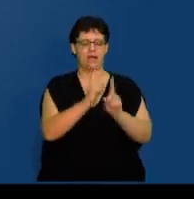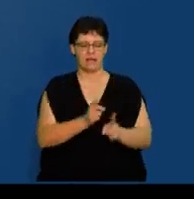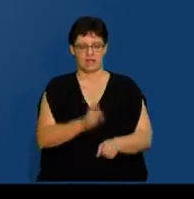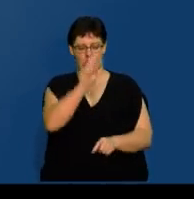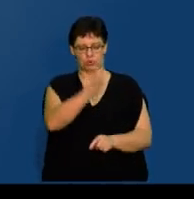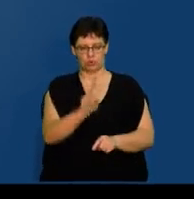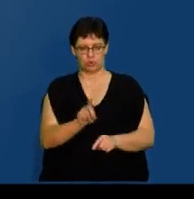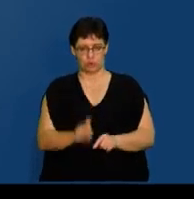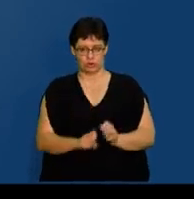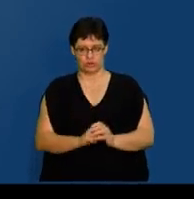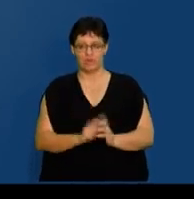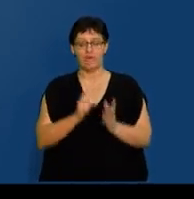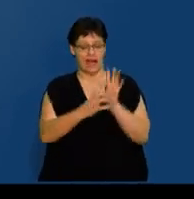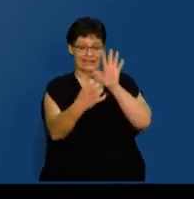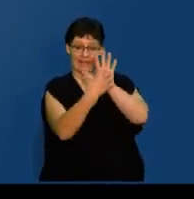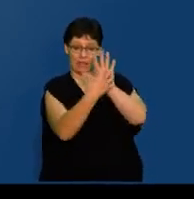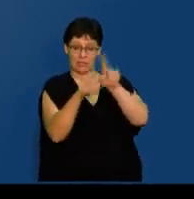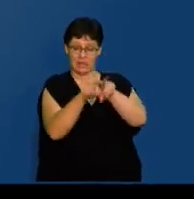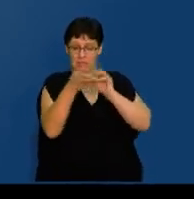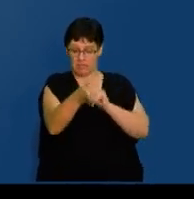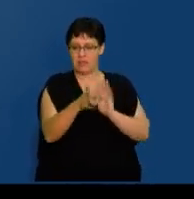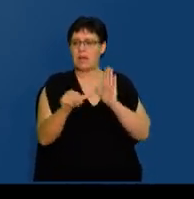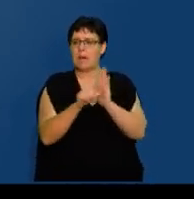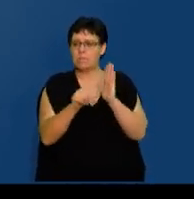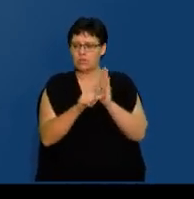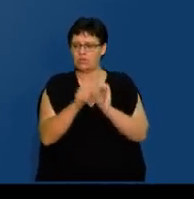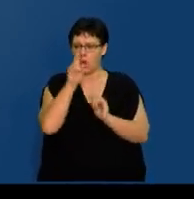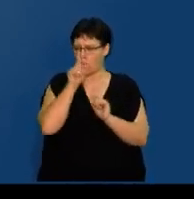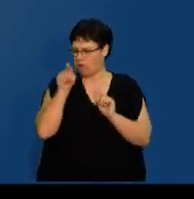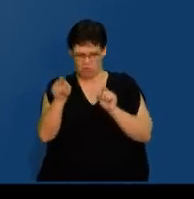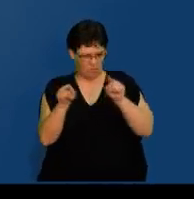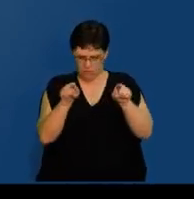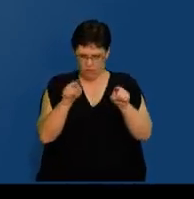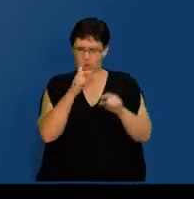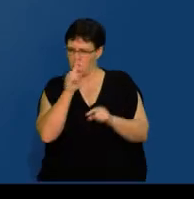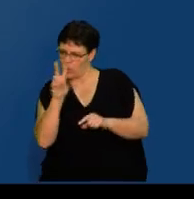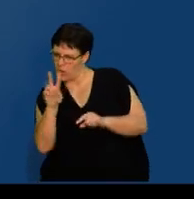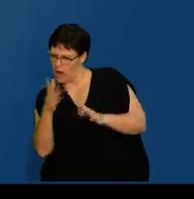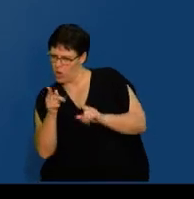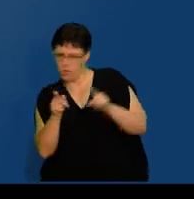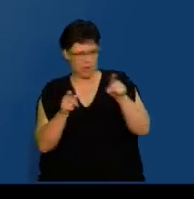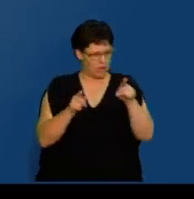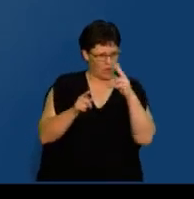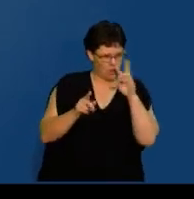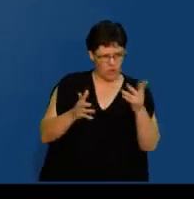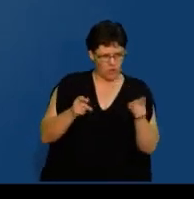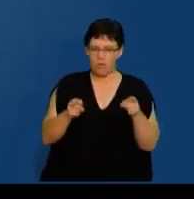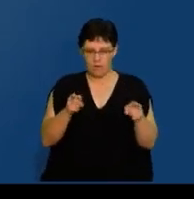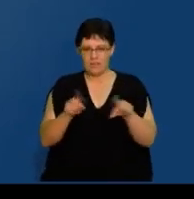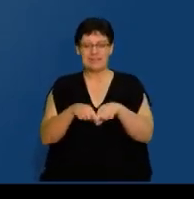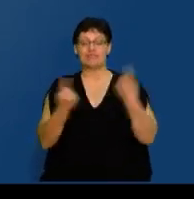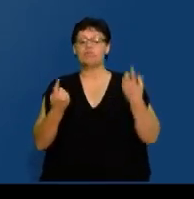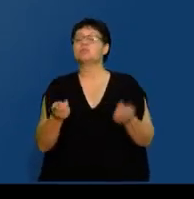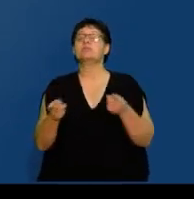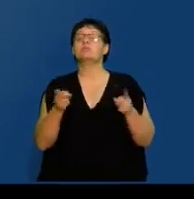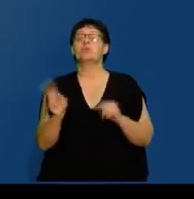questions. And when you get a diagram like this, it's important that you look at the features on the diagram and try and establish what is the difference between